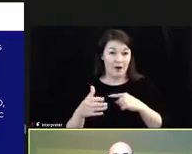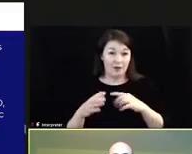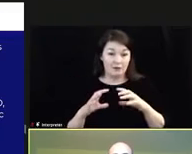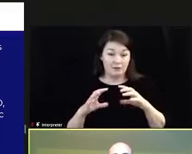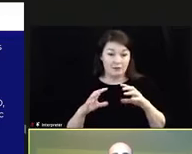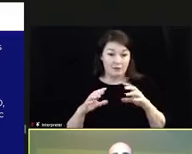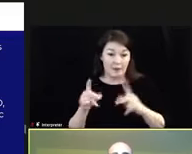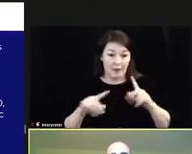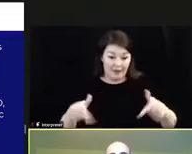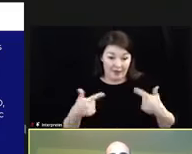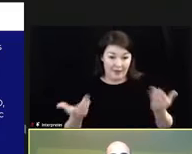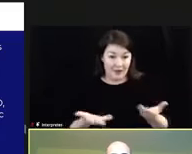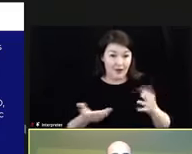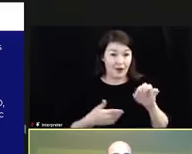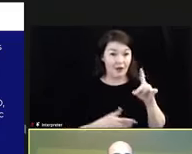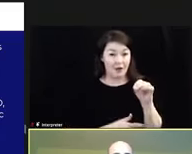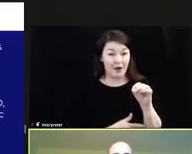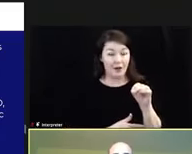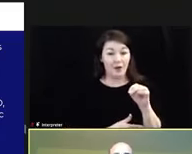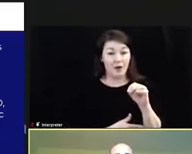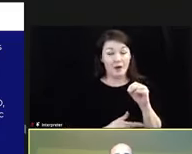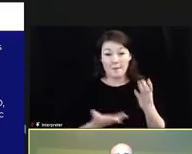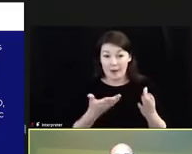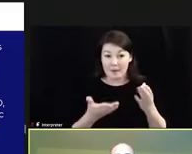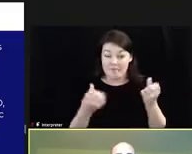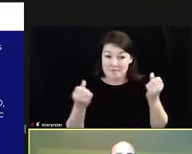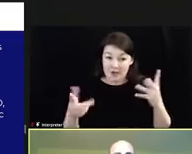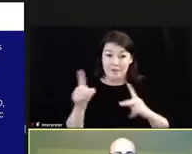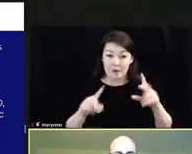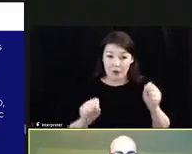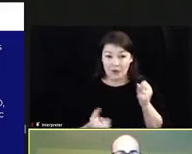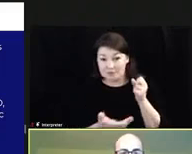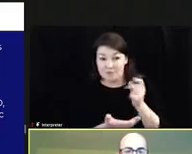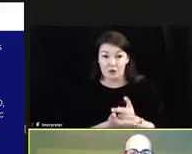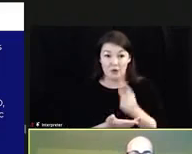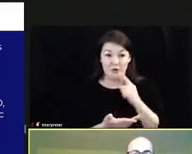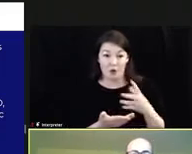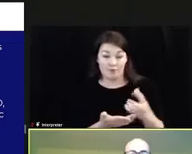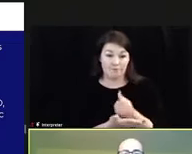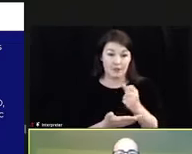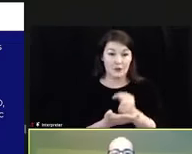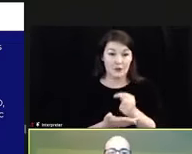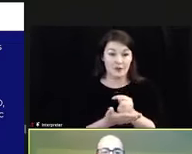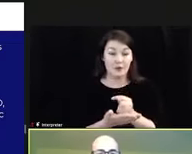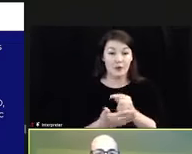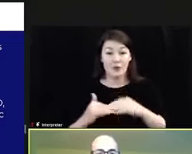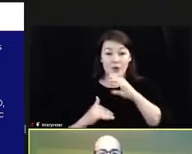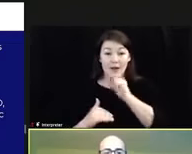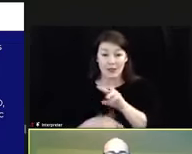criteria for qualifying for the monoclonal. So age over 65, being obese or